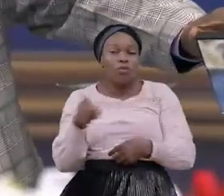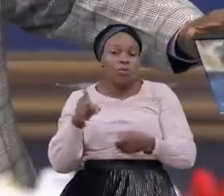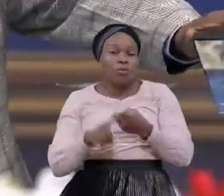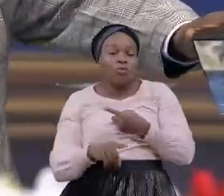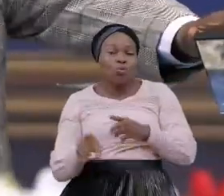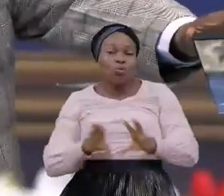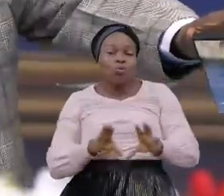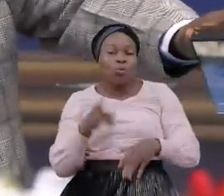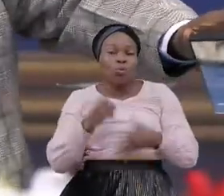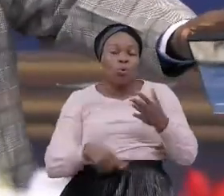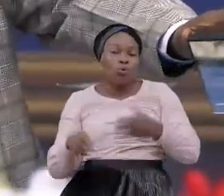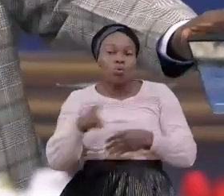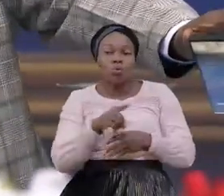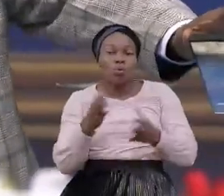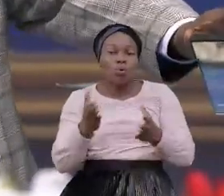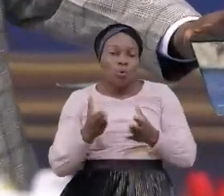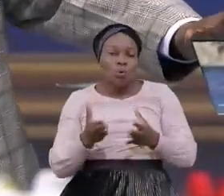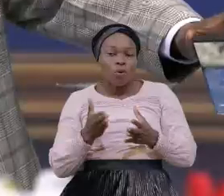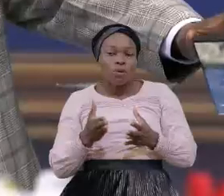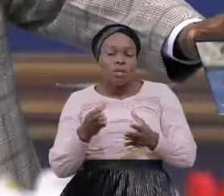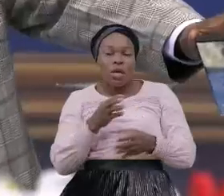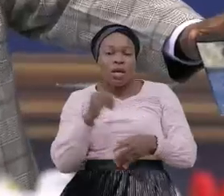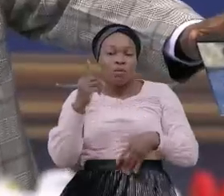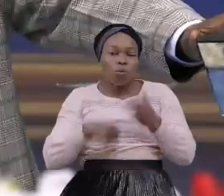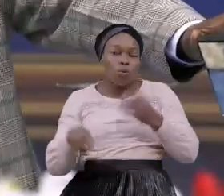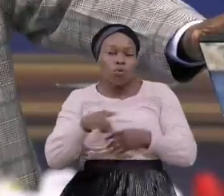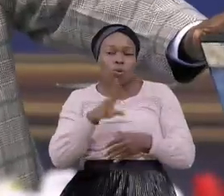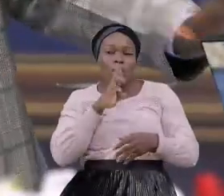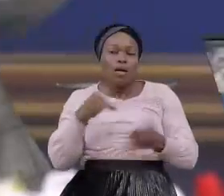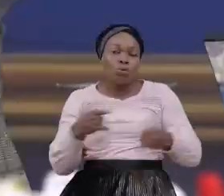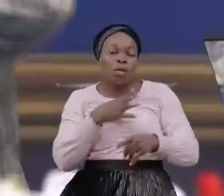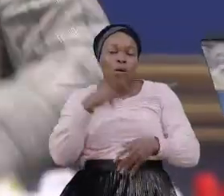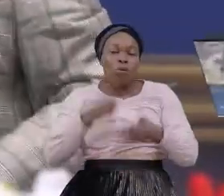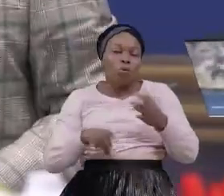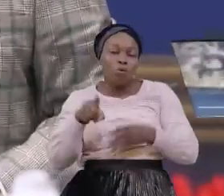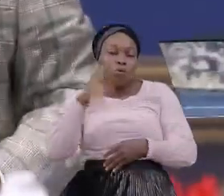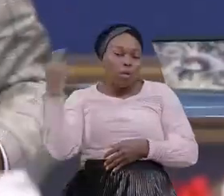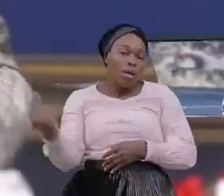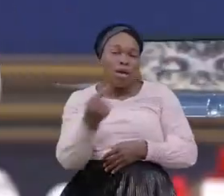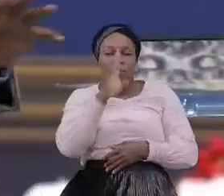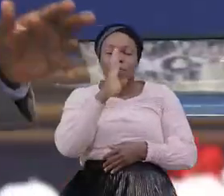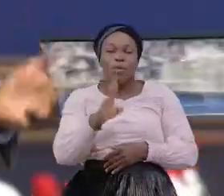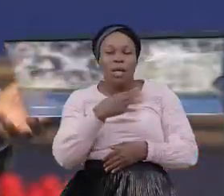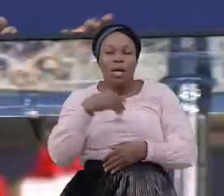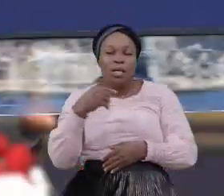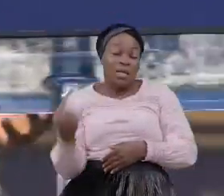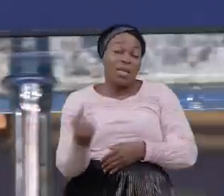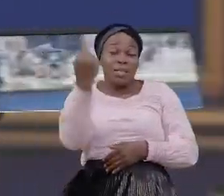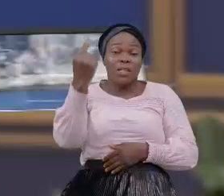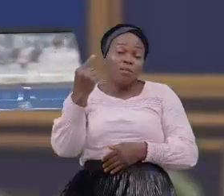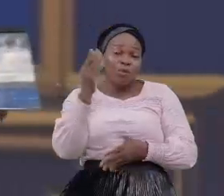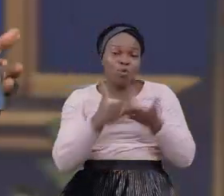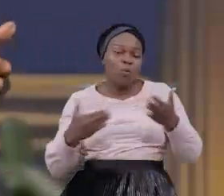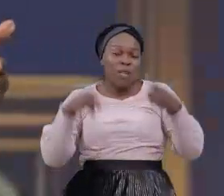today and what you will ever be, except something happens. That's why it says all your